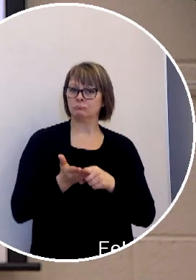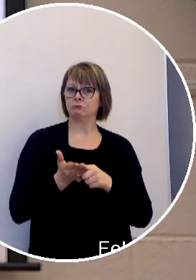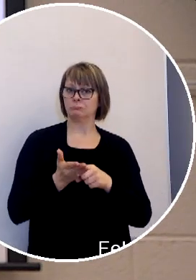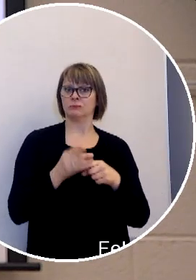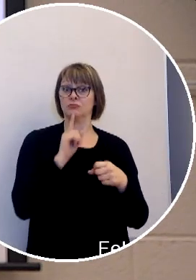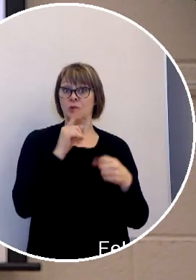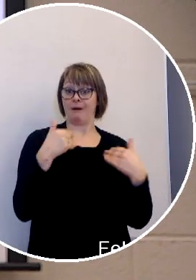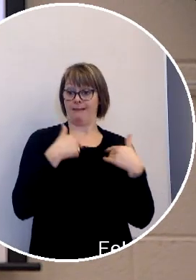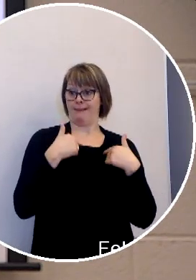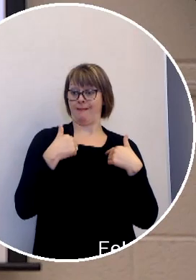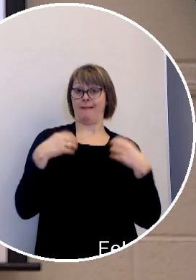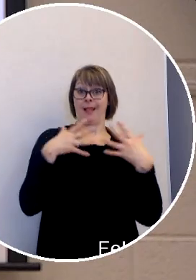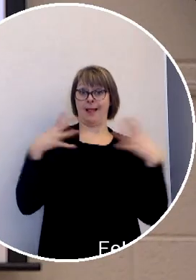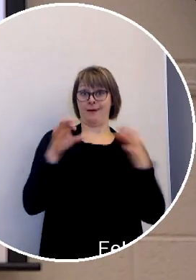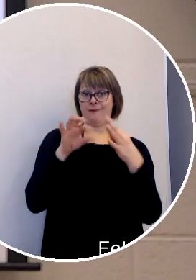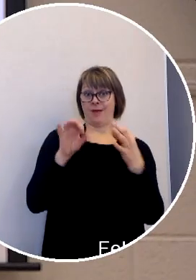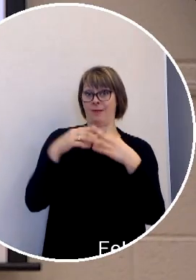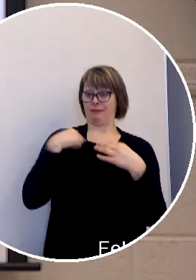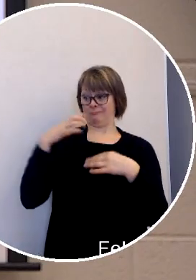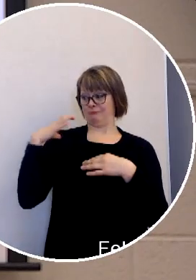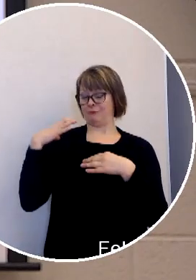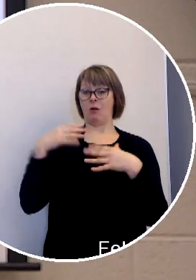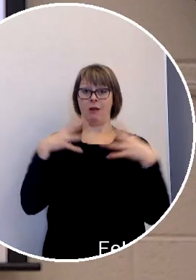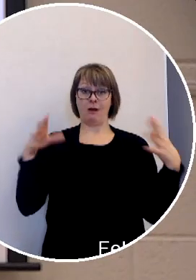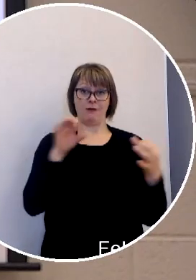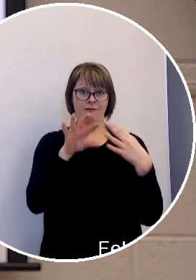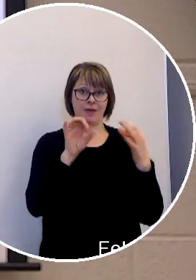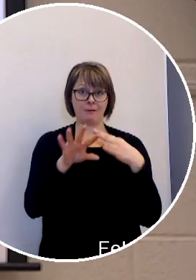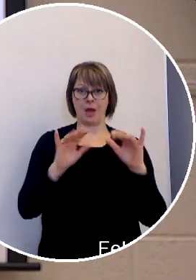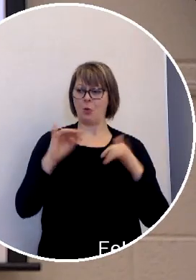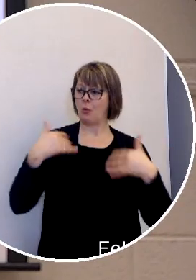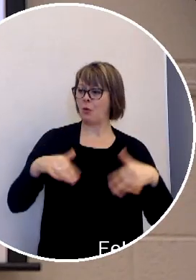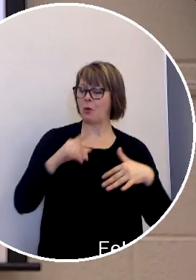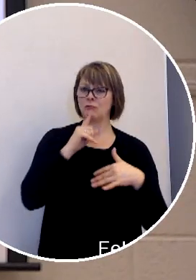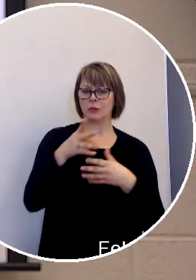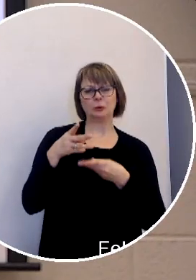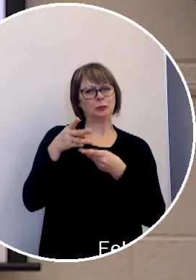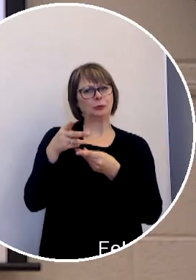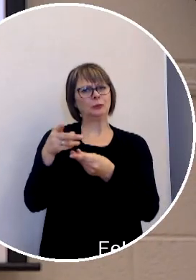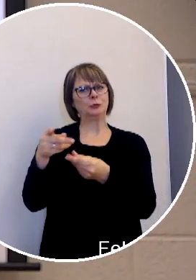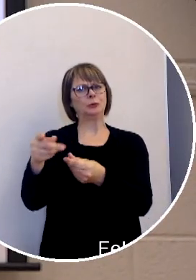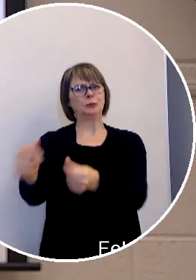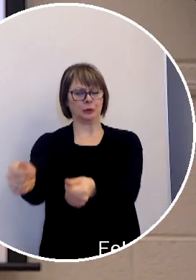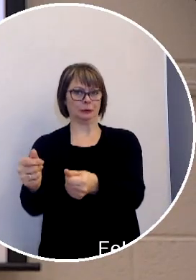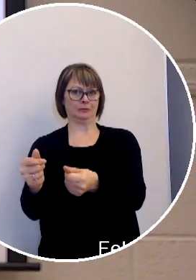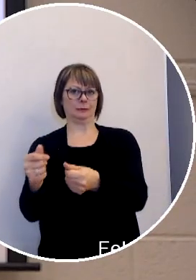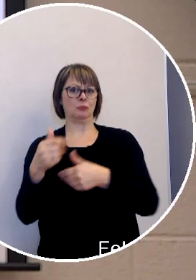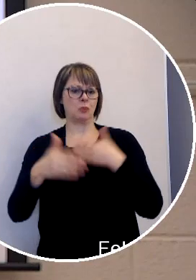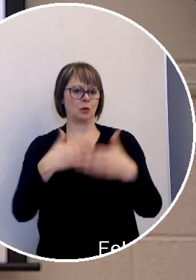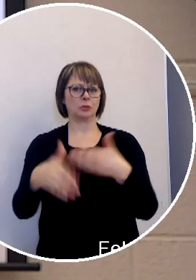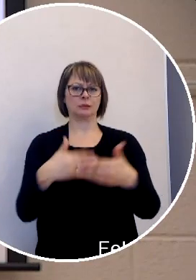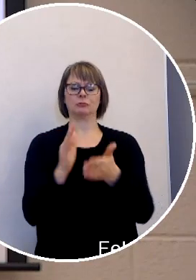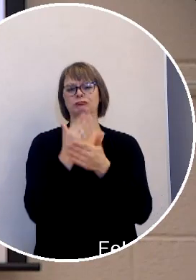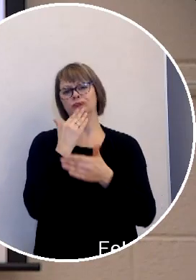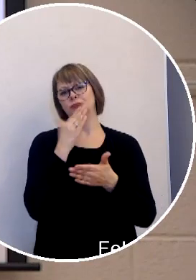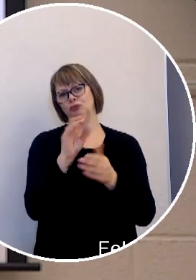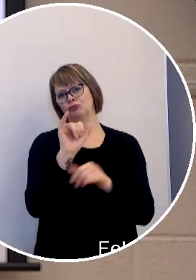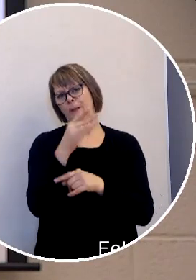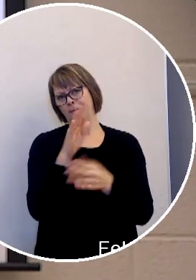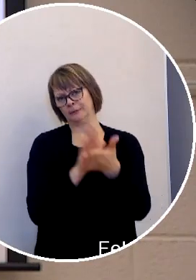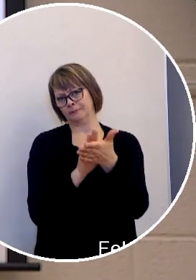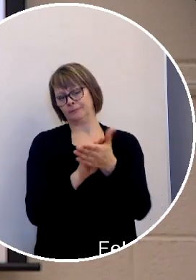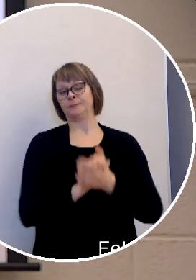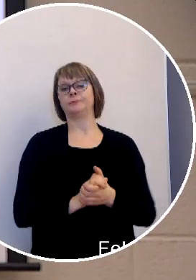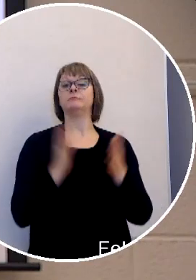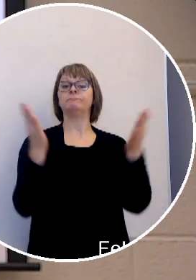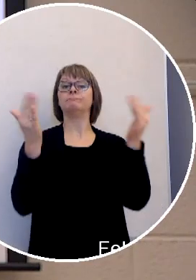a lot of feedback. I received, as chair, a lot of feedback about how successful the process was, so that's a good thing. All right,